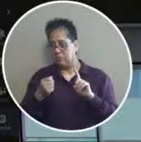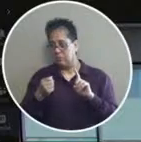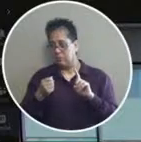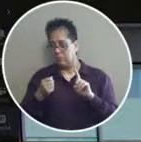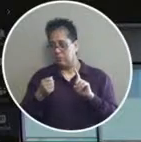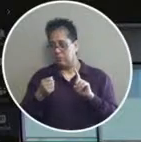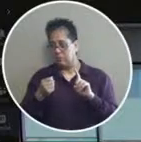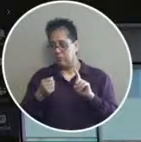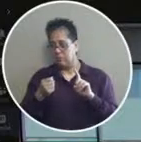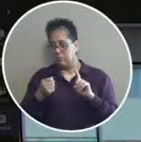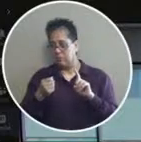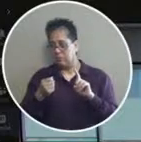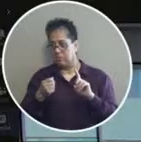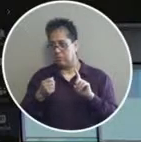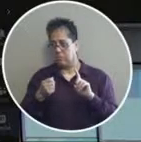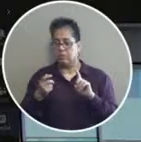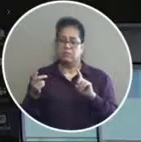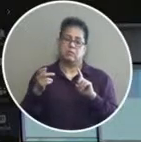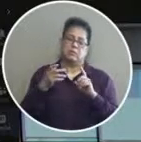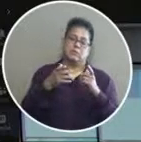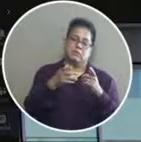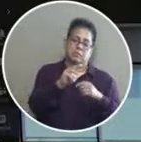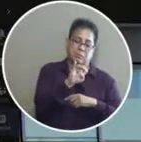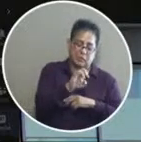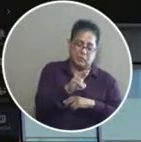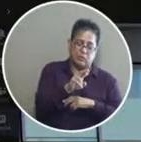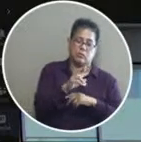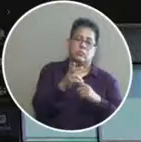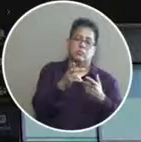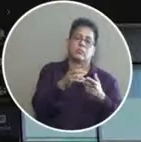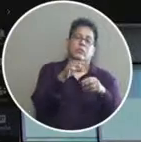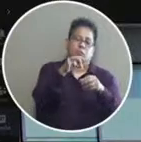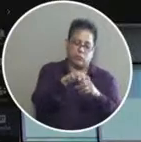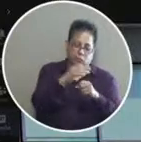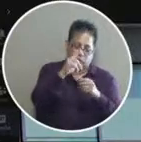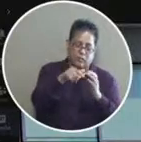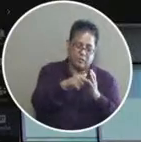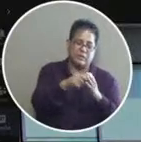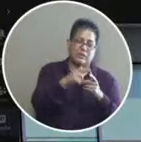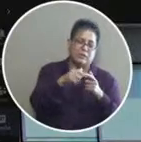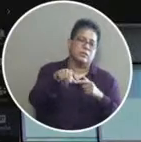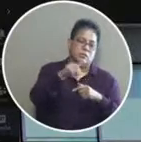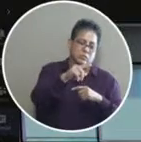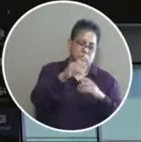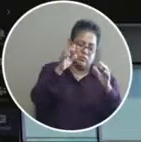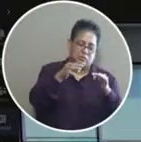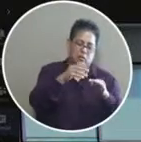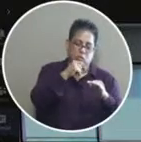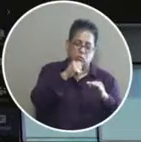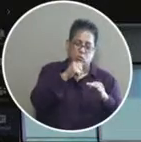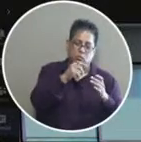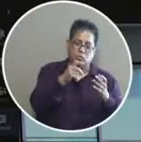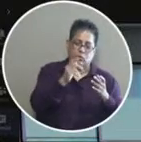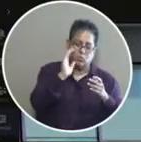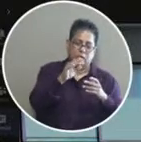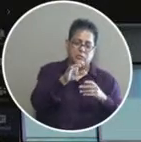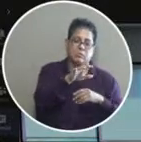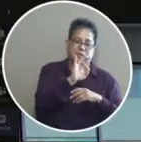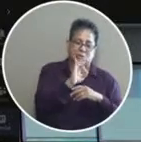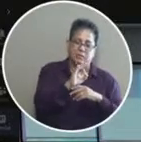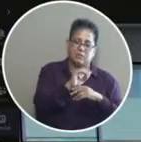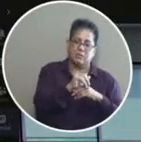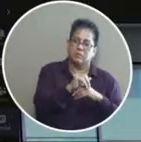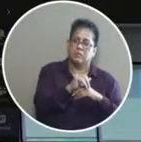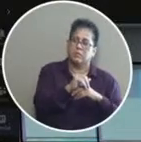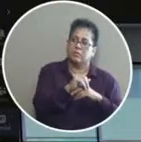Mayor Pro Tem, why don't we vote for this and then you can see who I would select and then you can decide on that. But, you have a problem.